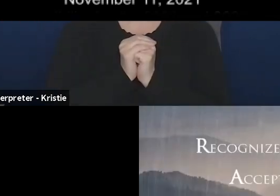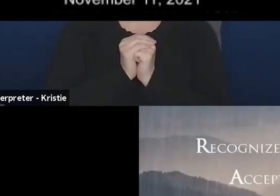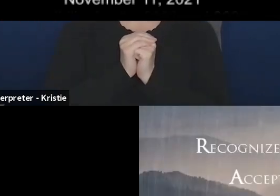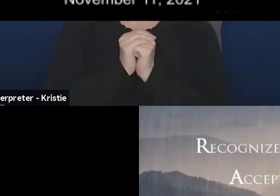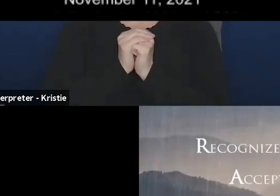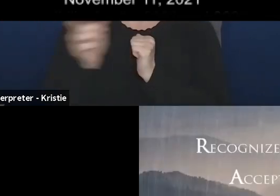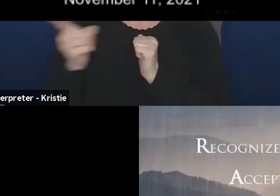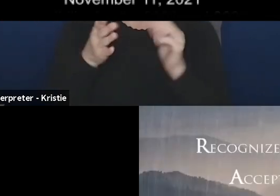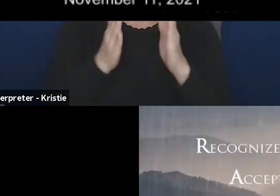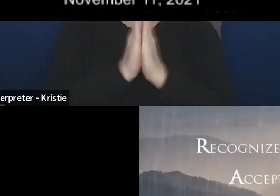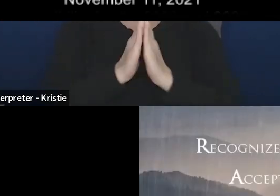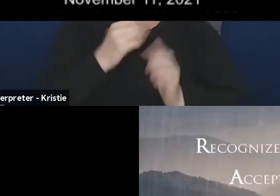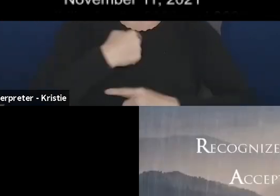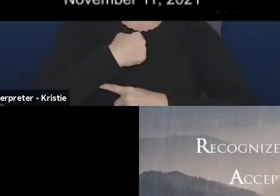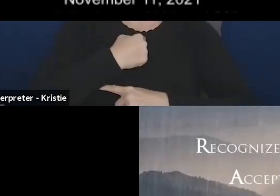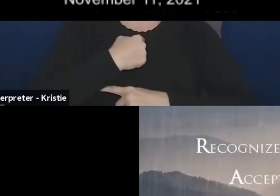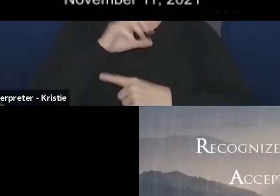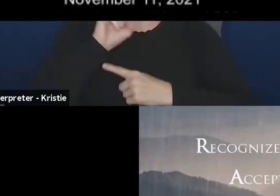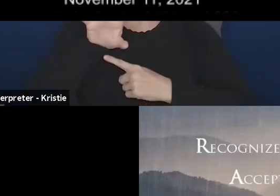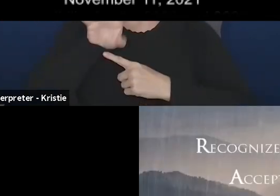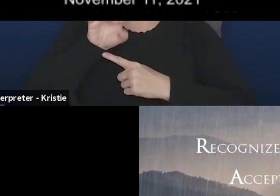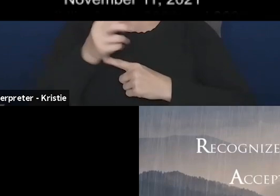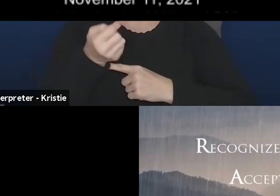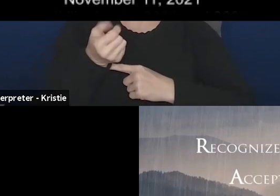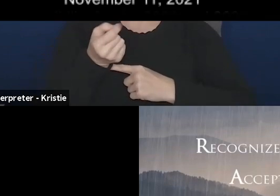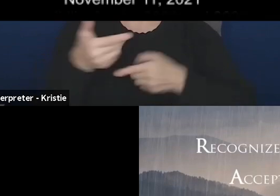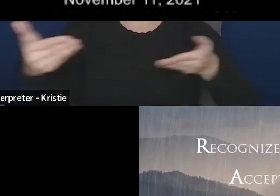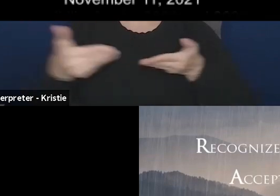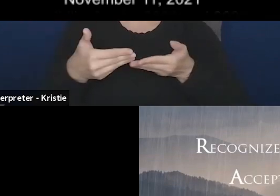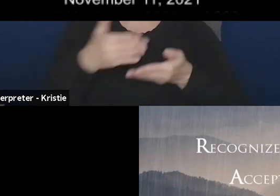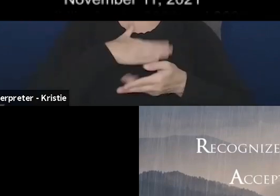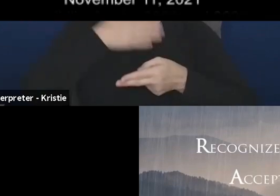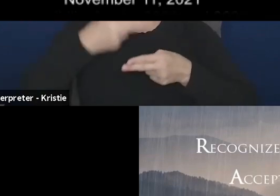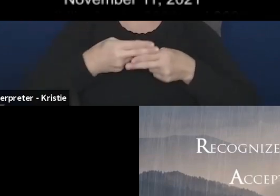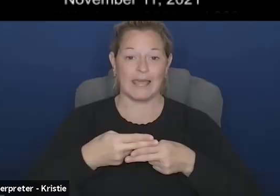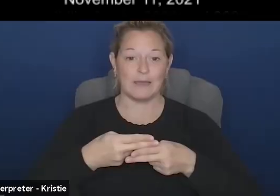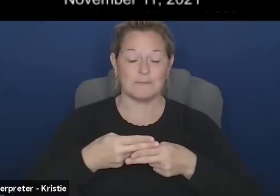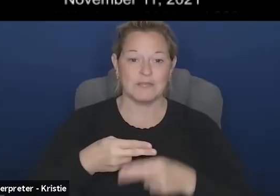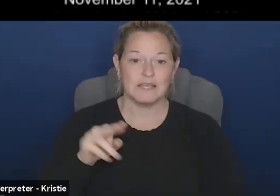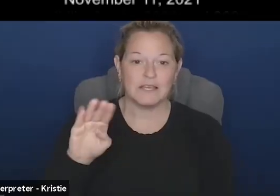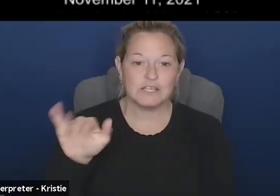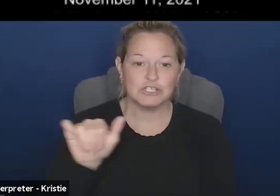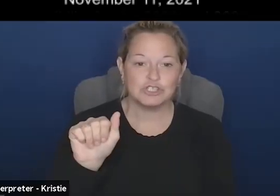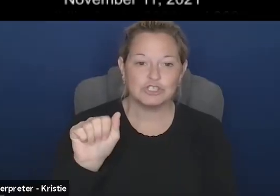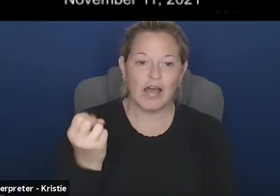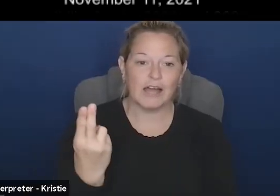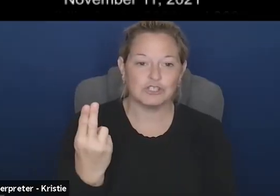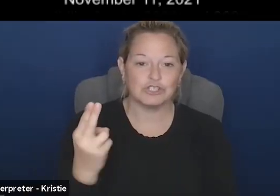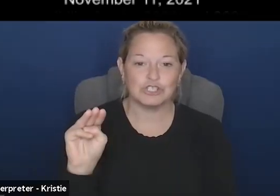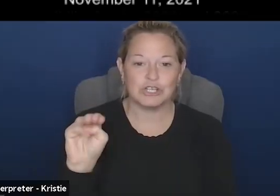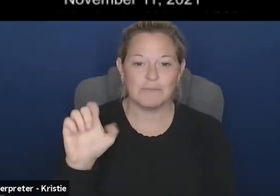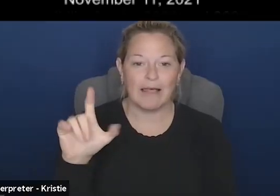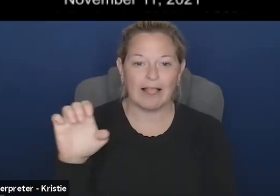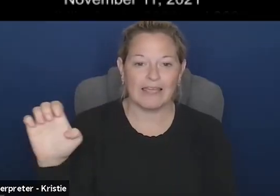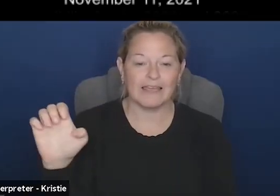to give myself a little introduction. So my name is Josh Miele. I use he, him pronouns, and I've been